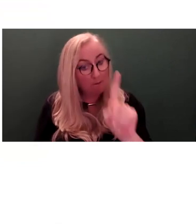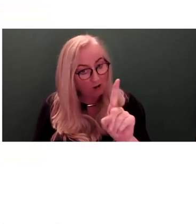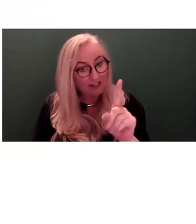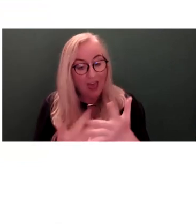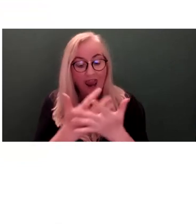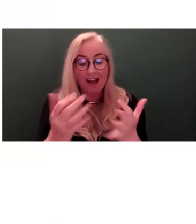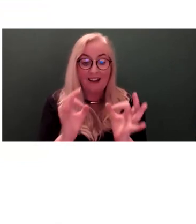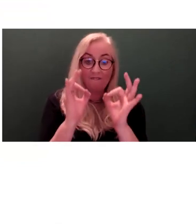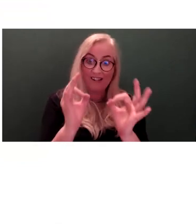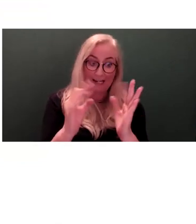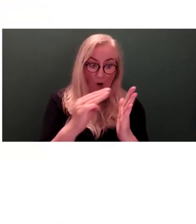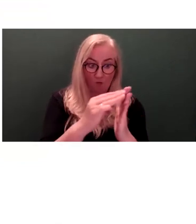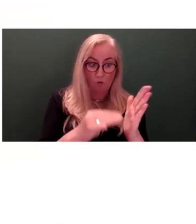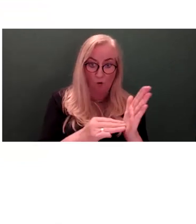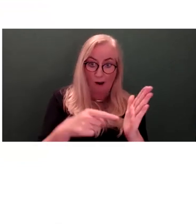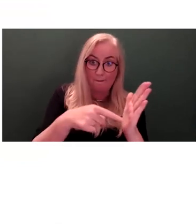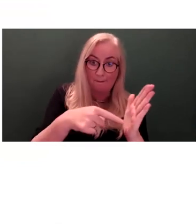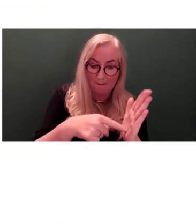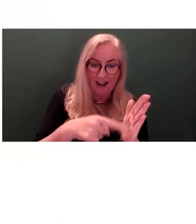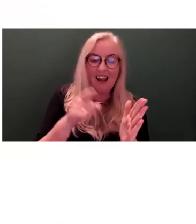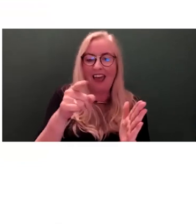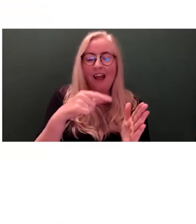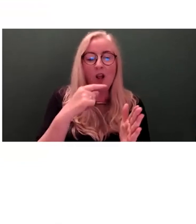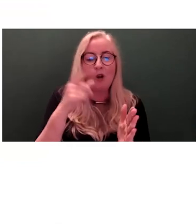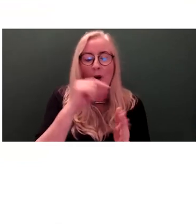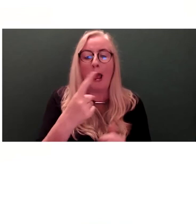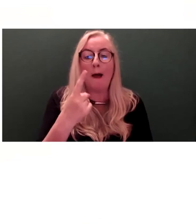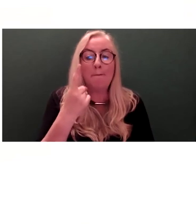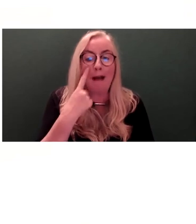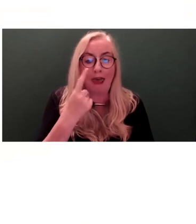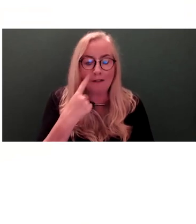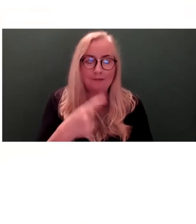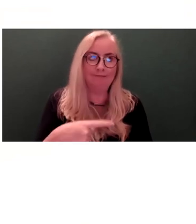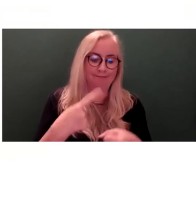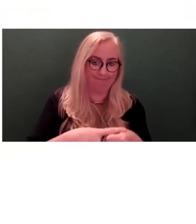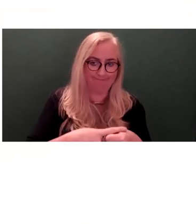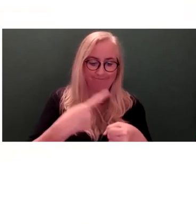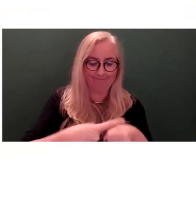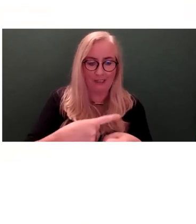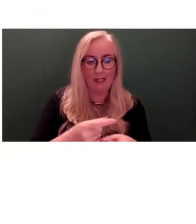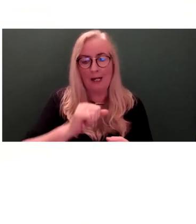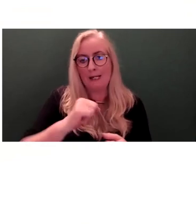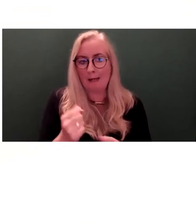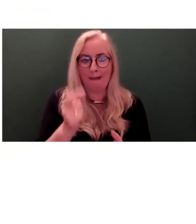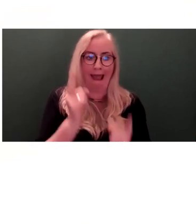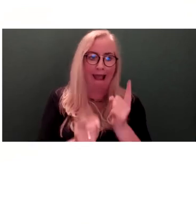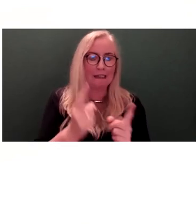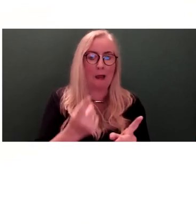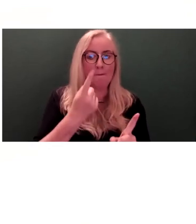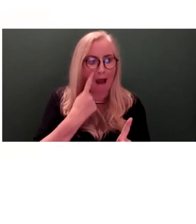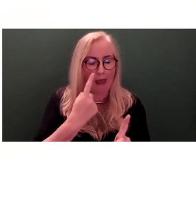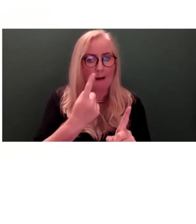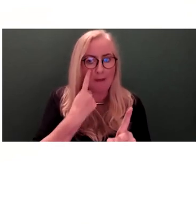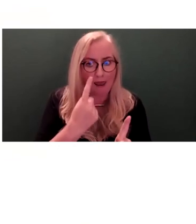fantastic programs suffer from what I tend to call pilot-itis. So we keep them as pilot projects instead of bringing